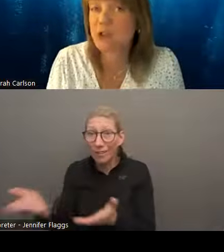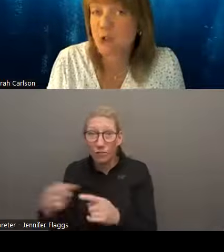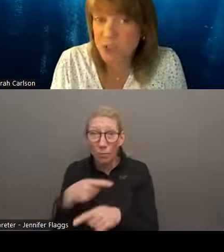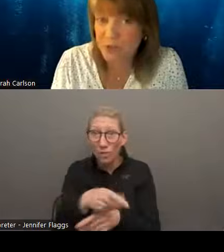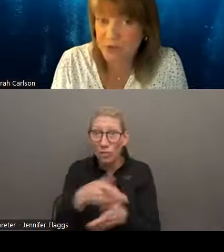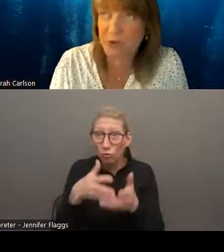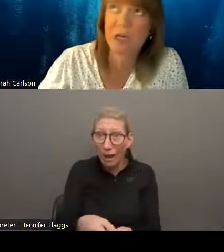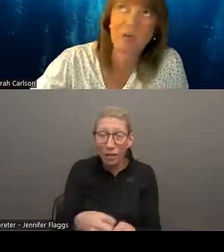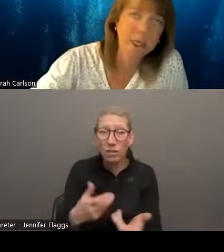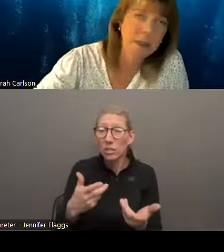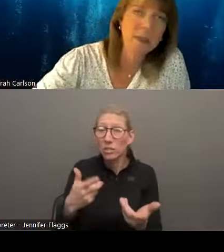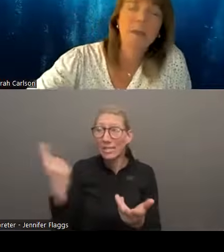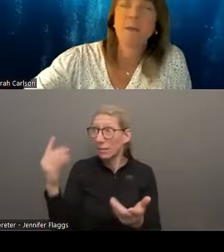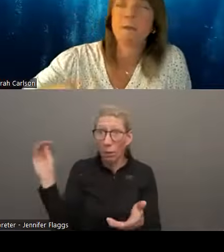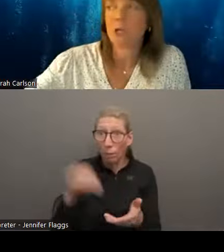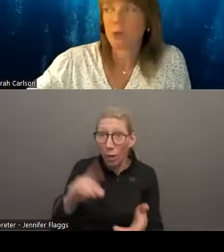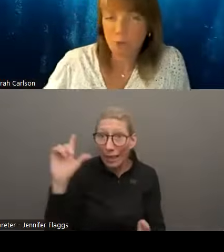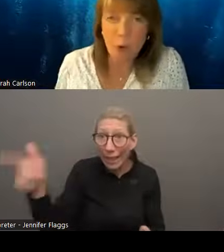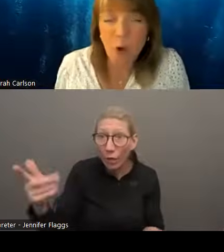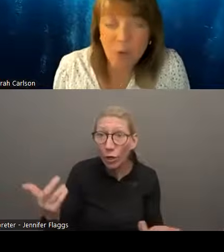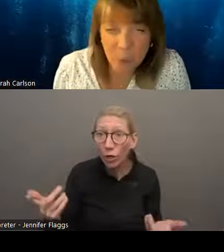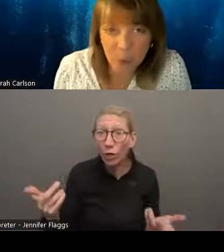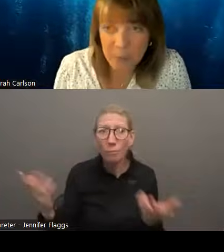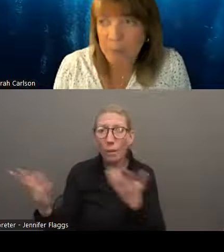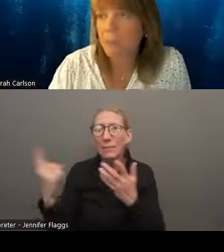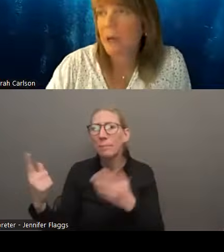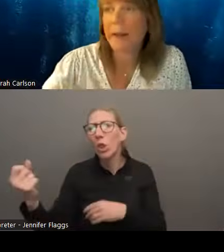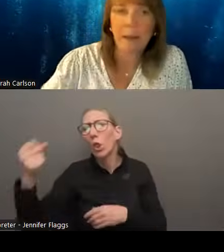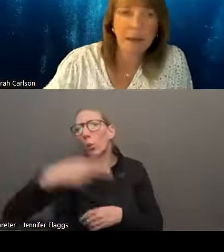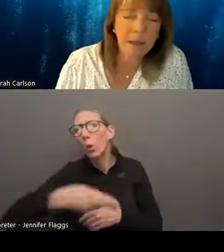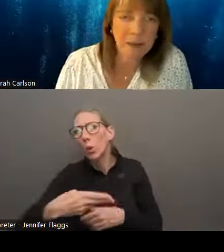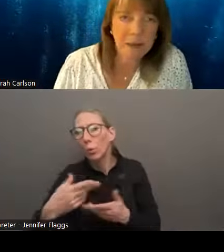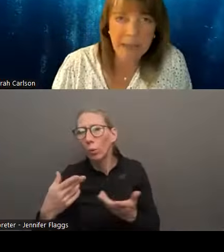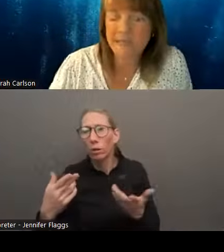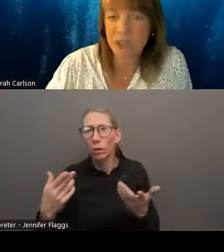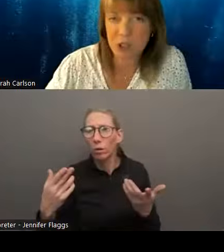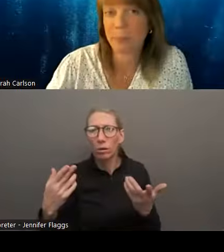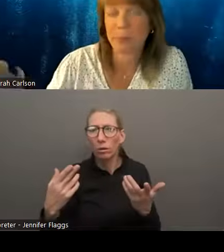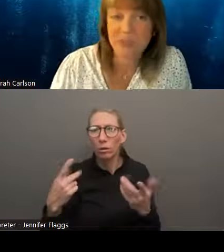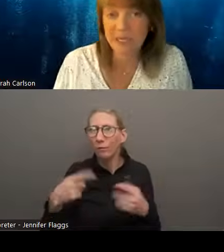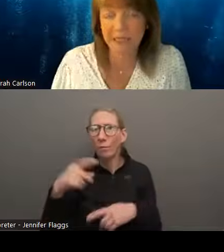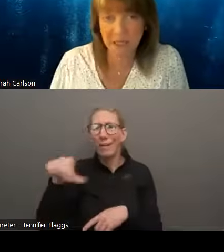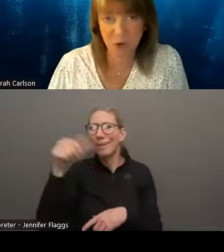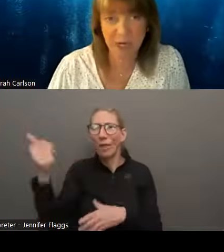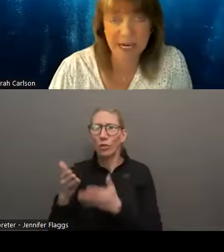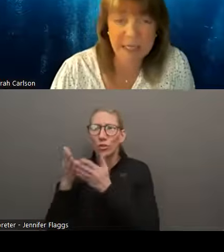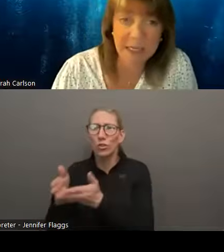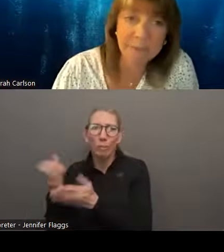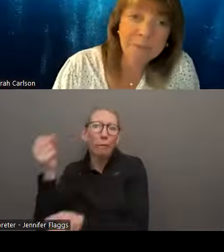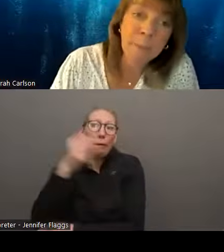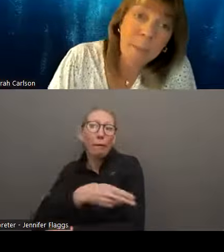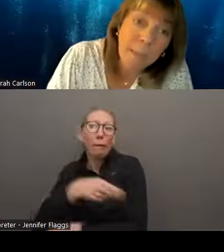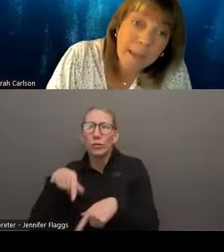be intrusive? Could it have been thrown overboard by a passing ship in the 2nd century